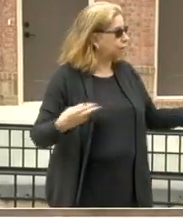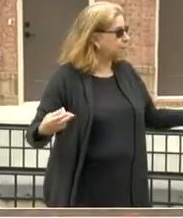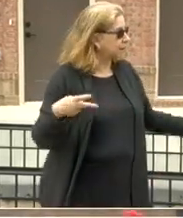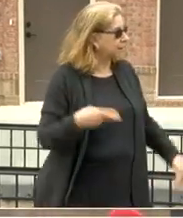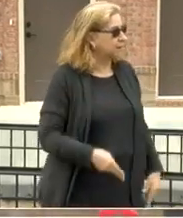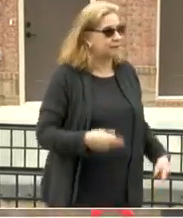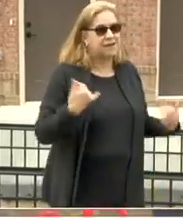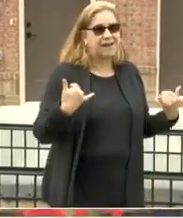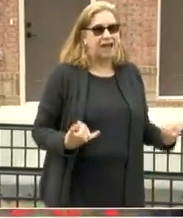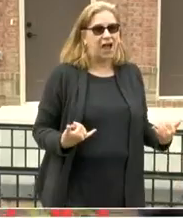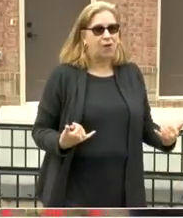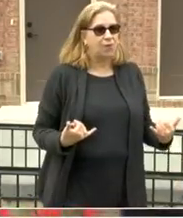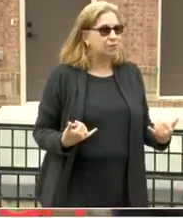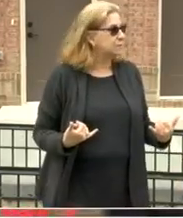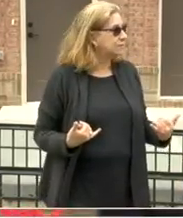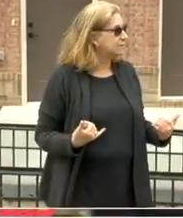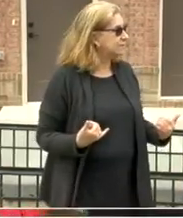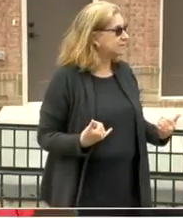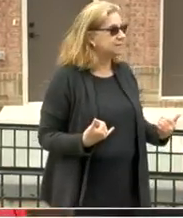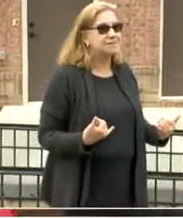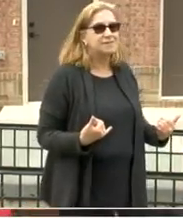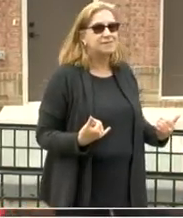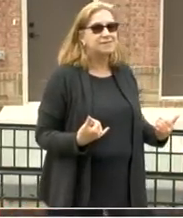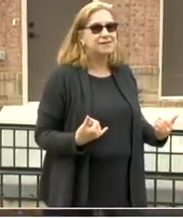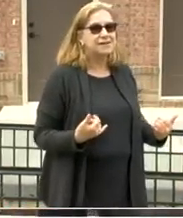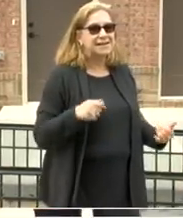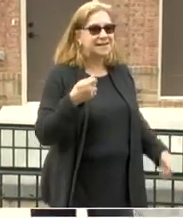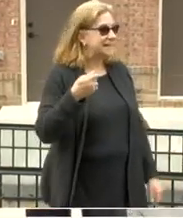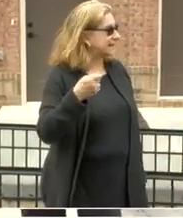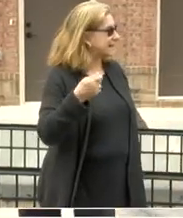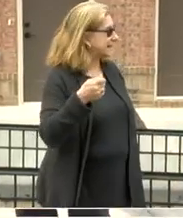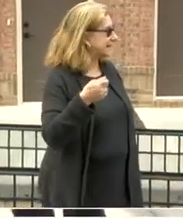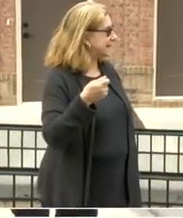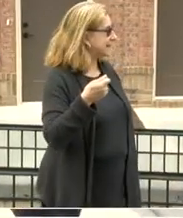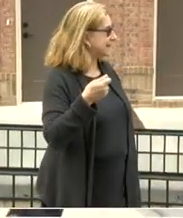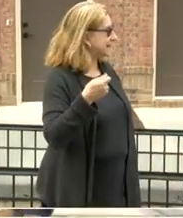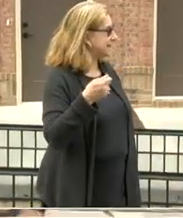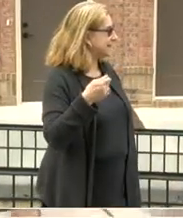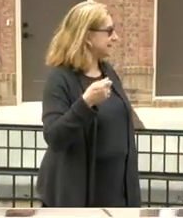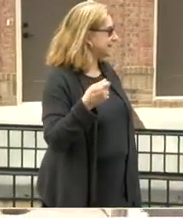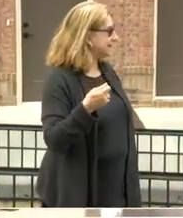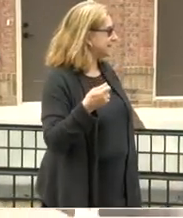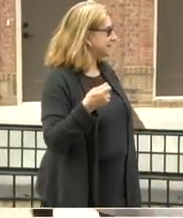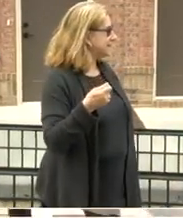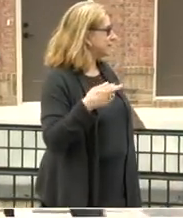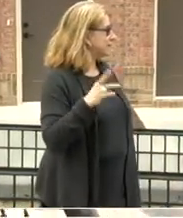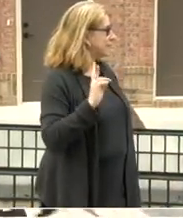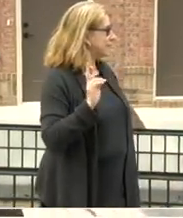And I have a key here. Okay.